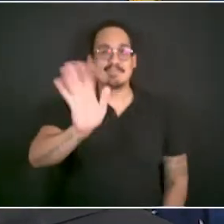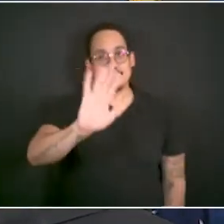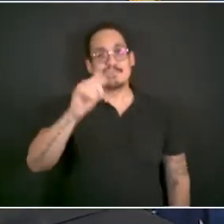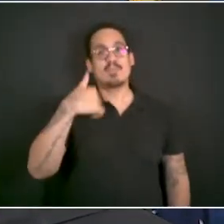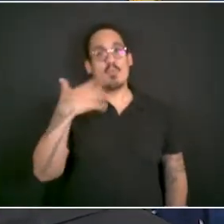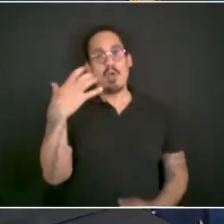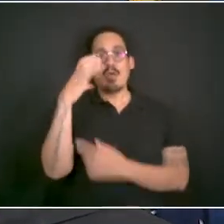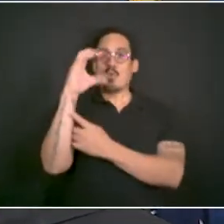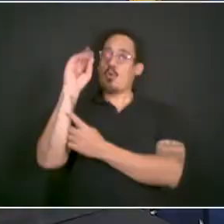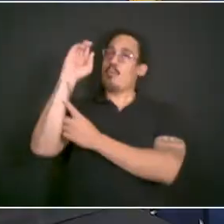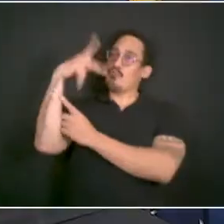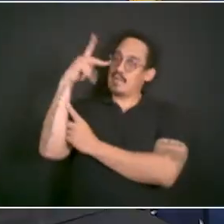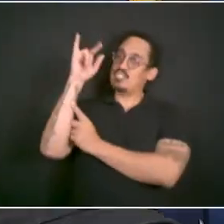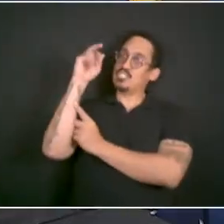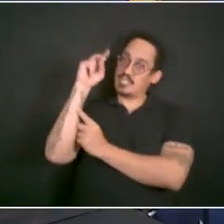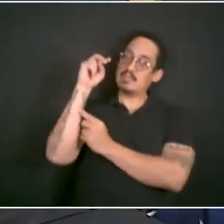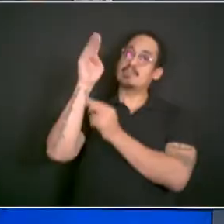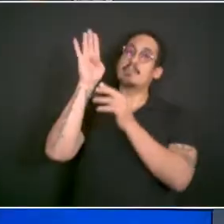military needs their help.